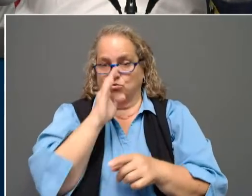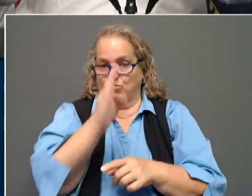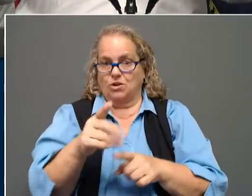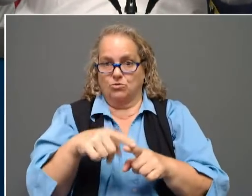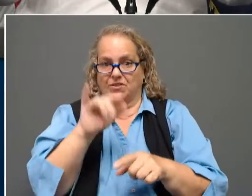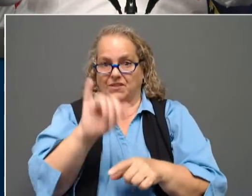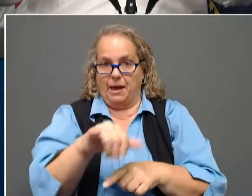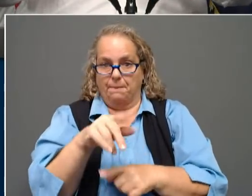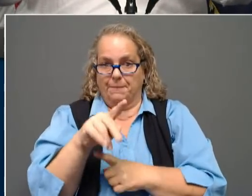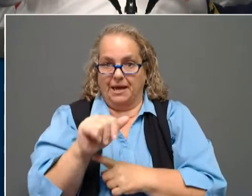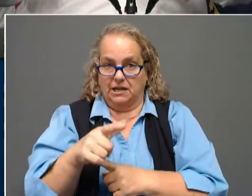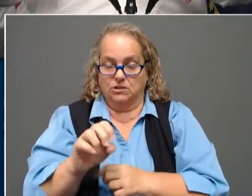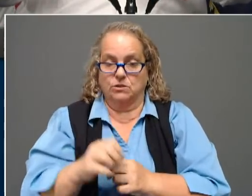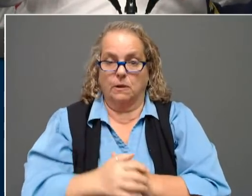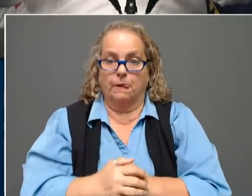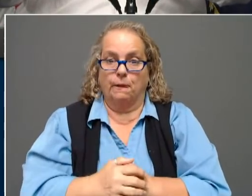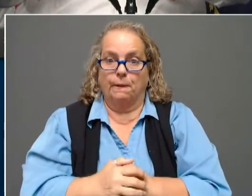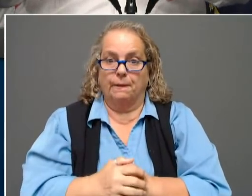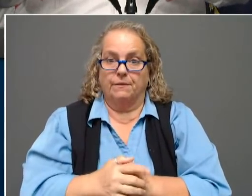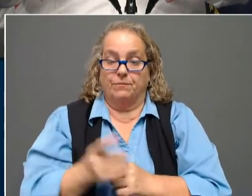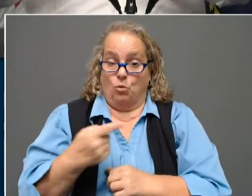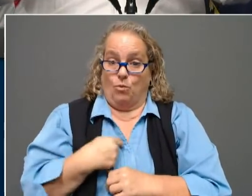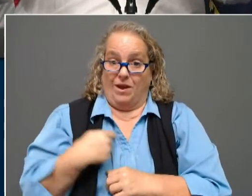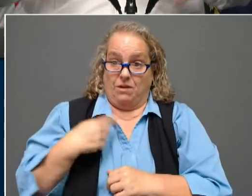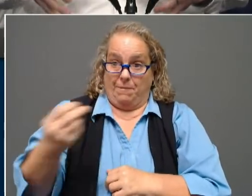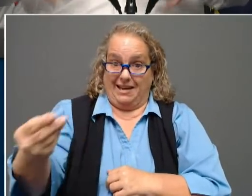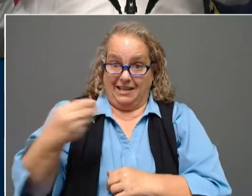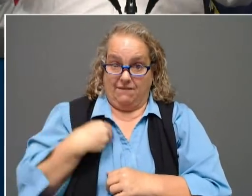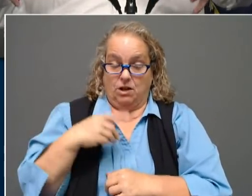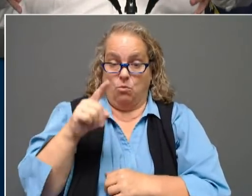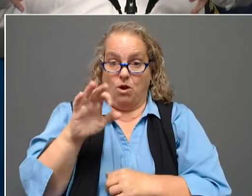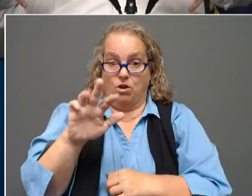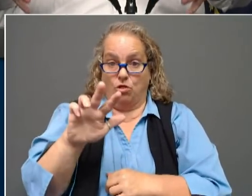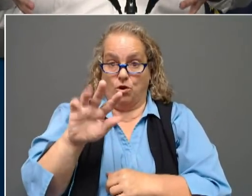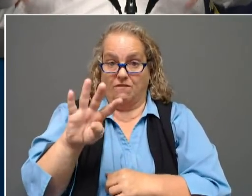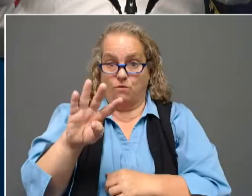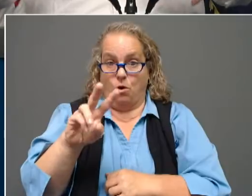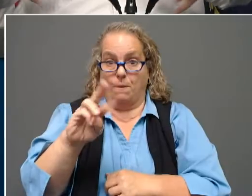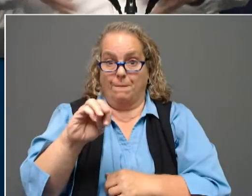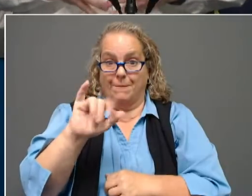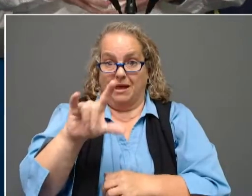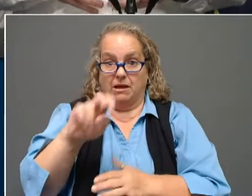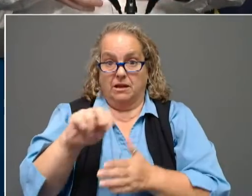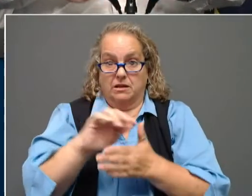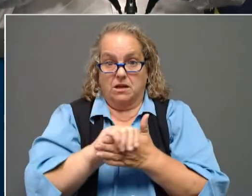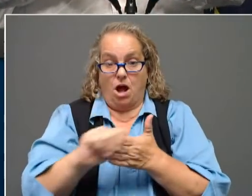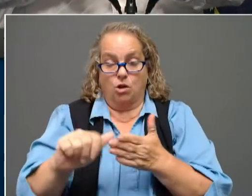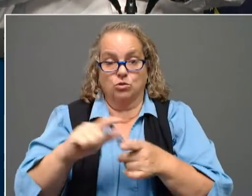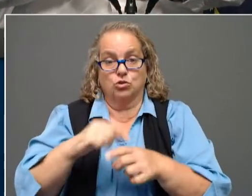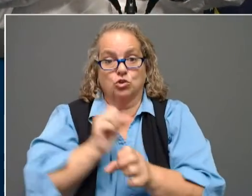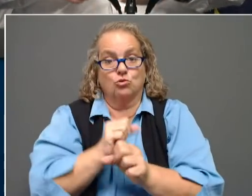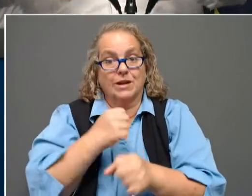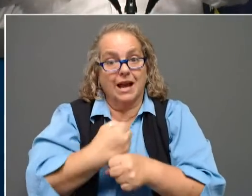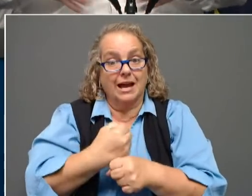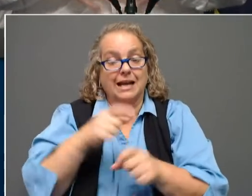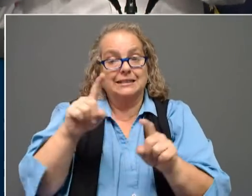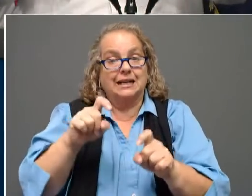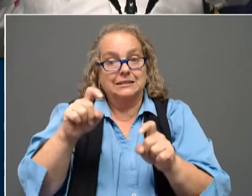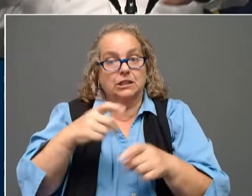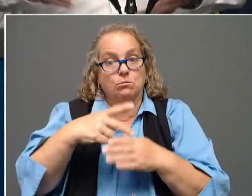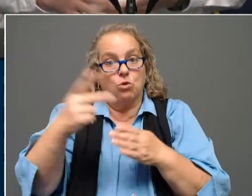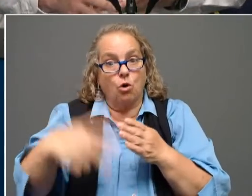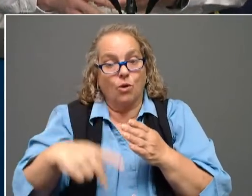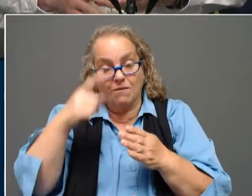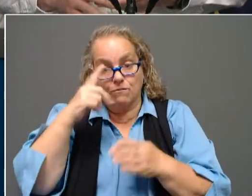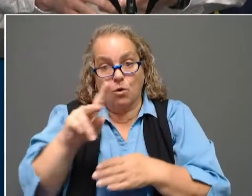been given $134 million by the federal government to create a testing program for K-12 schools, public and private, throughout